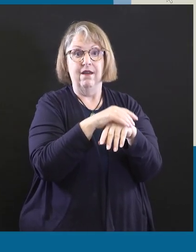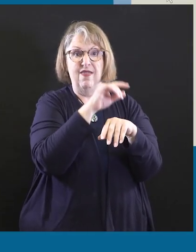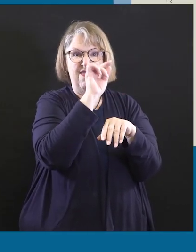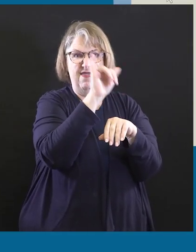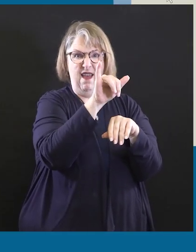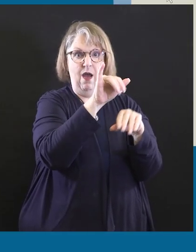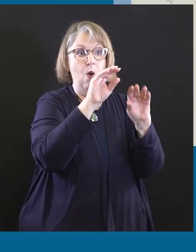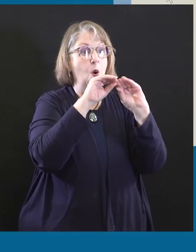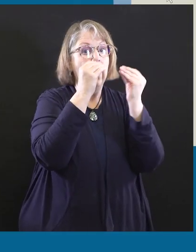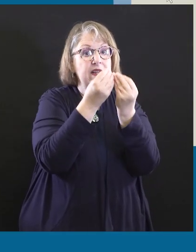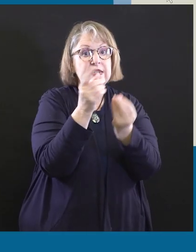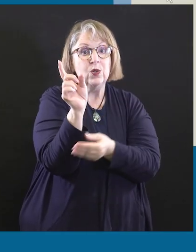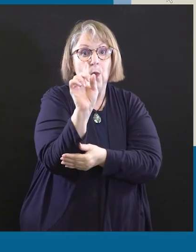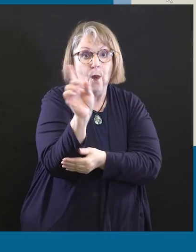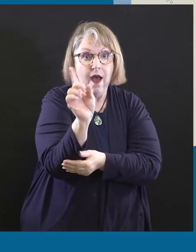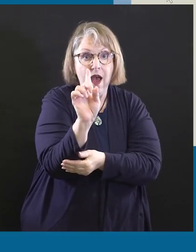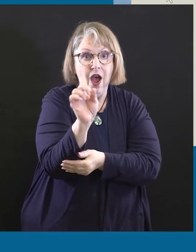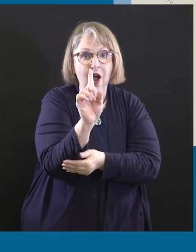filled out.